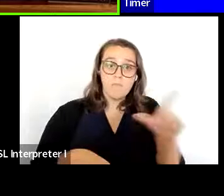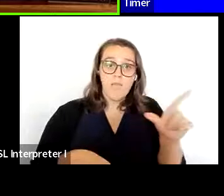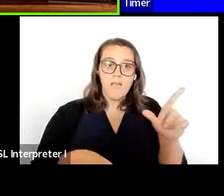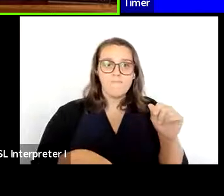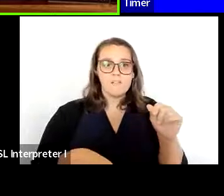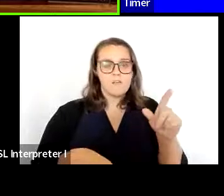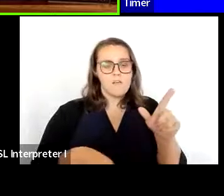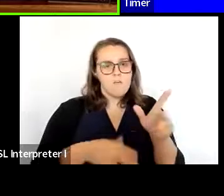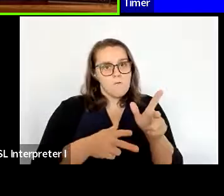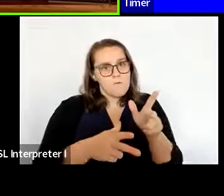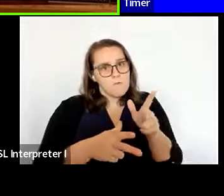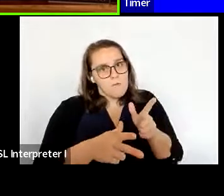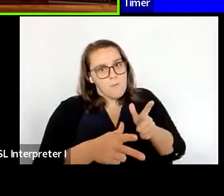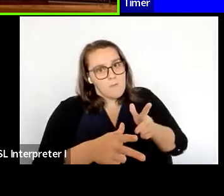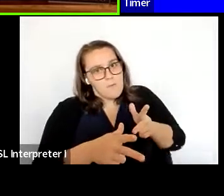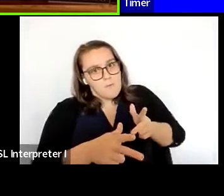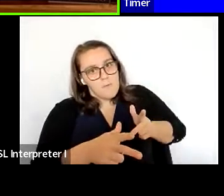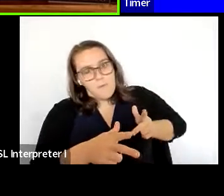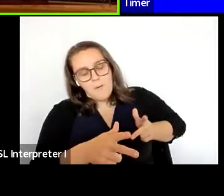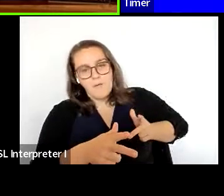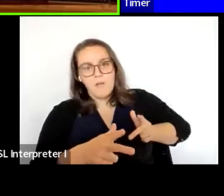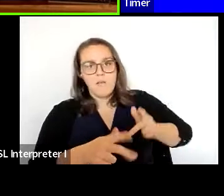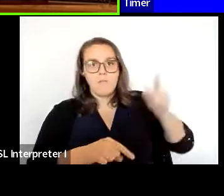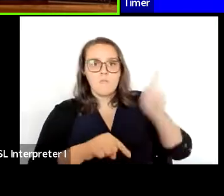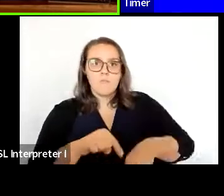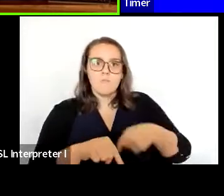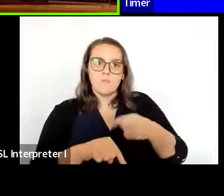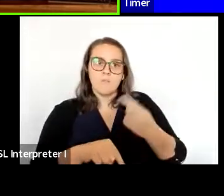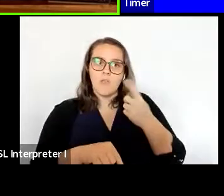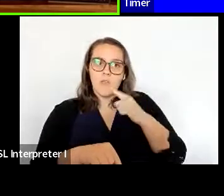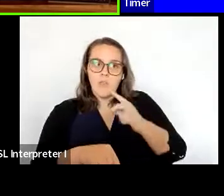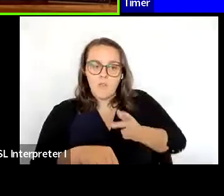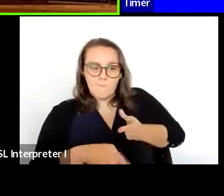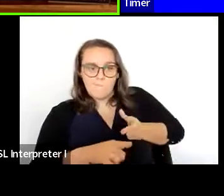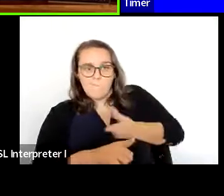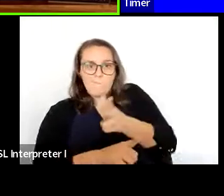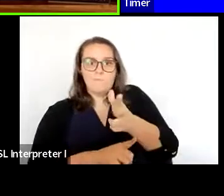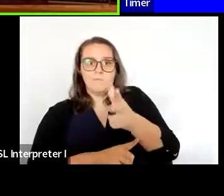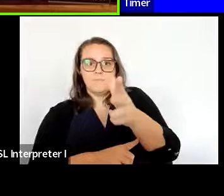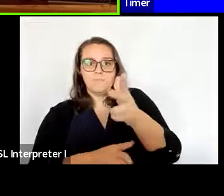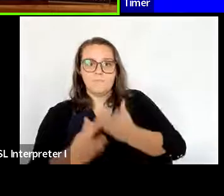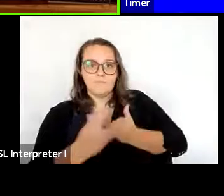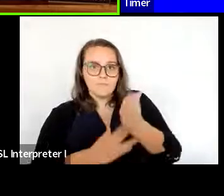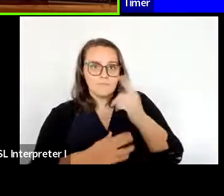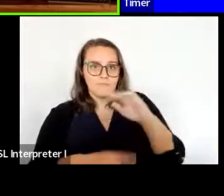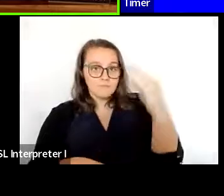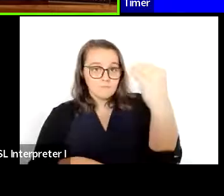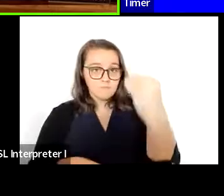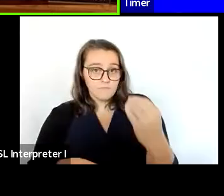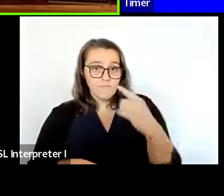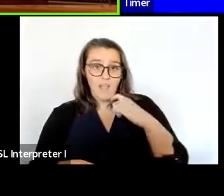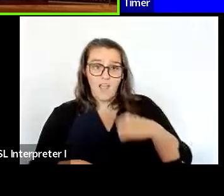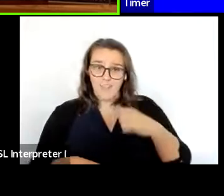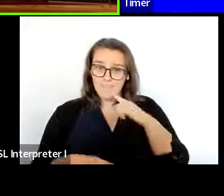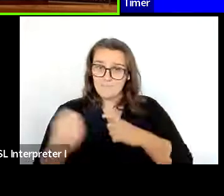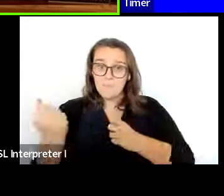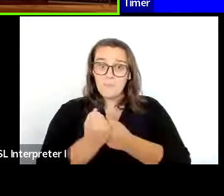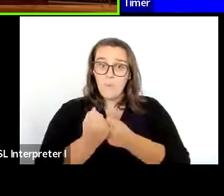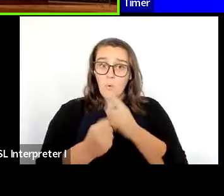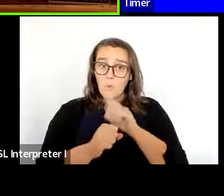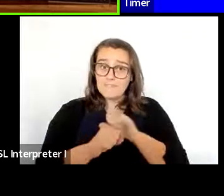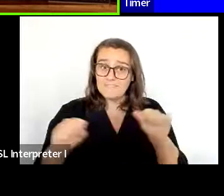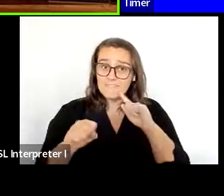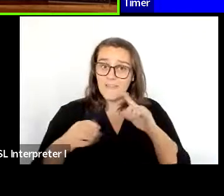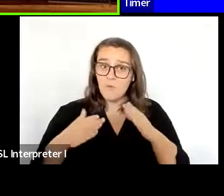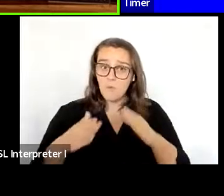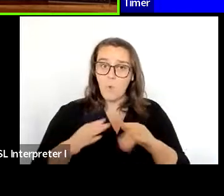get to the light in small intersections. So I can imagine what's going to happen across the city. I do support safer roads, but I know they've been doing a